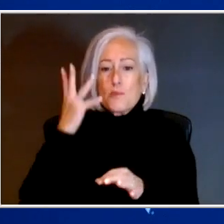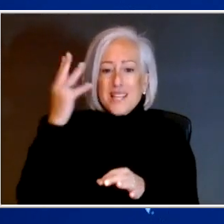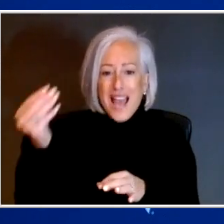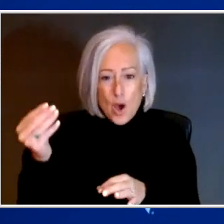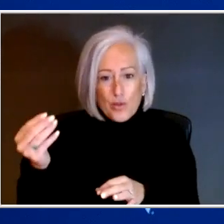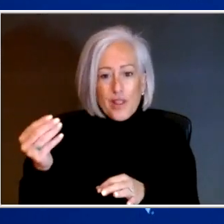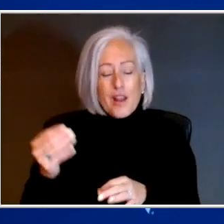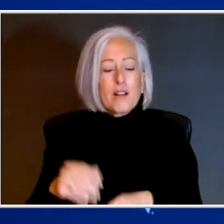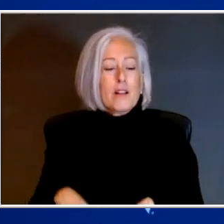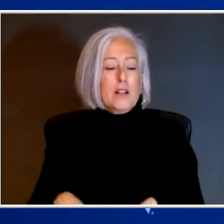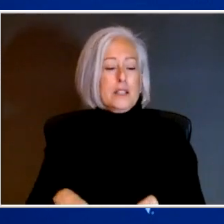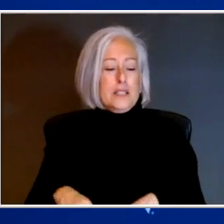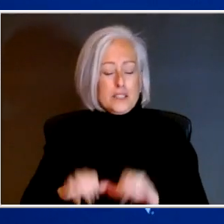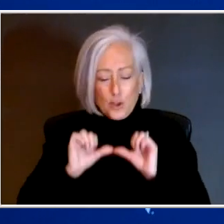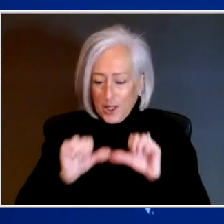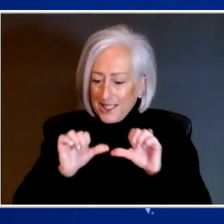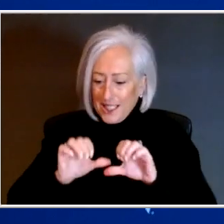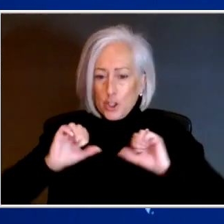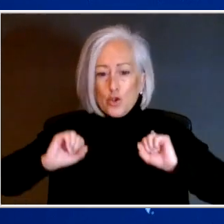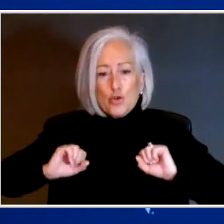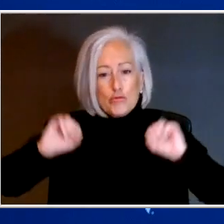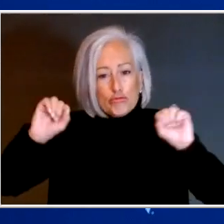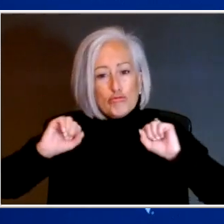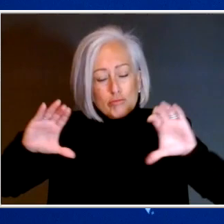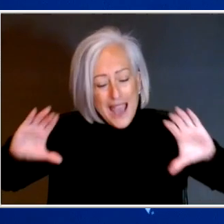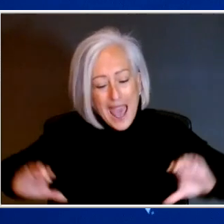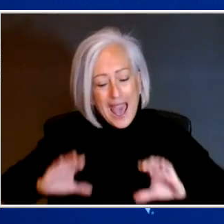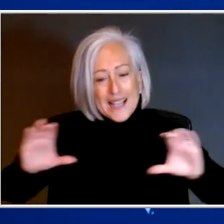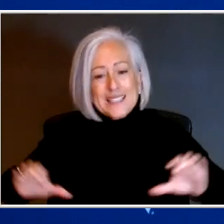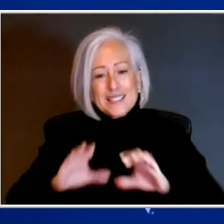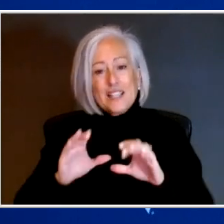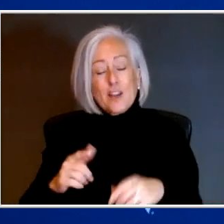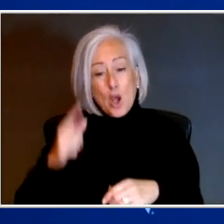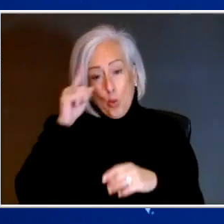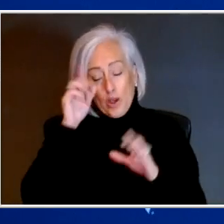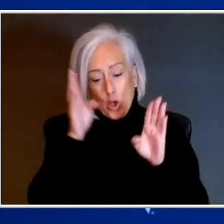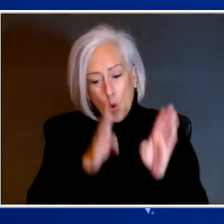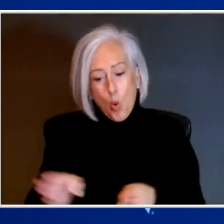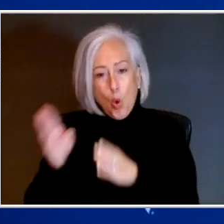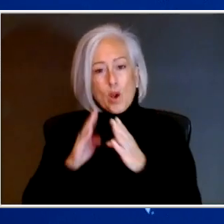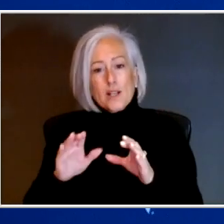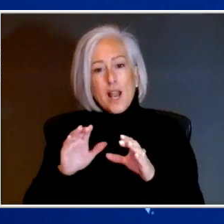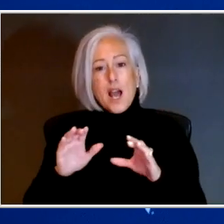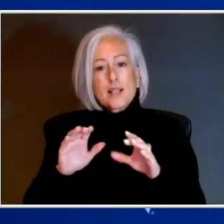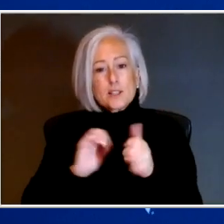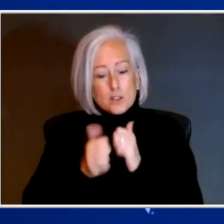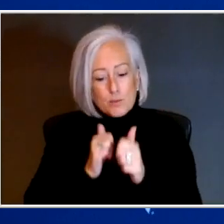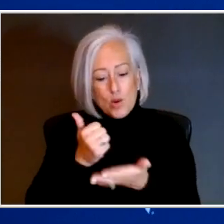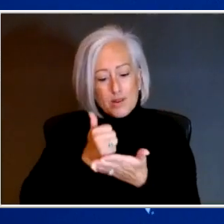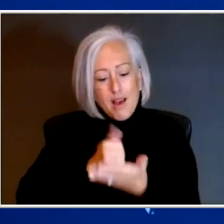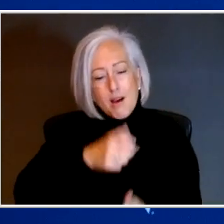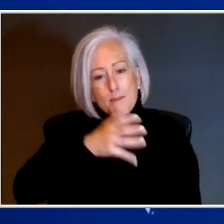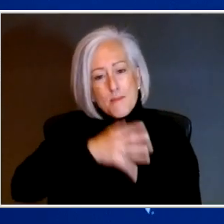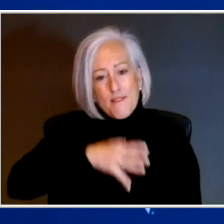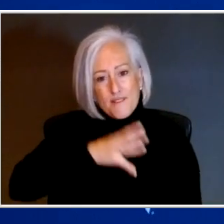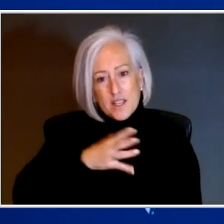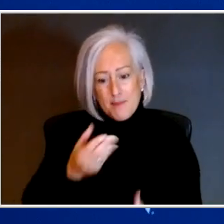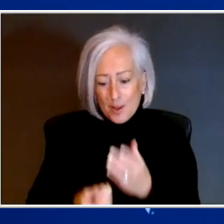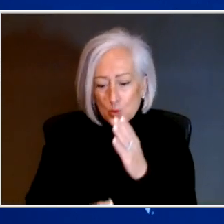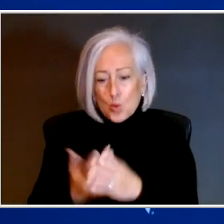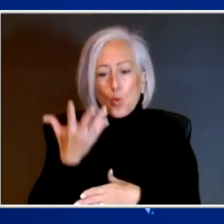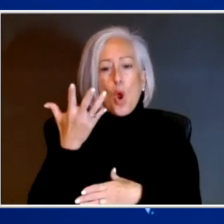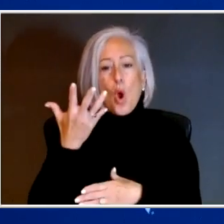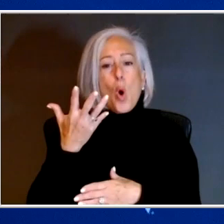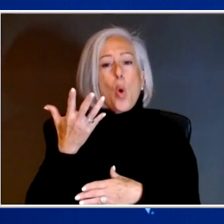active. We know that organized sports do help females to grow and be